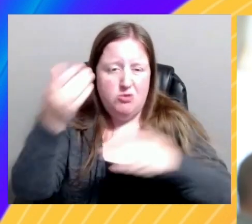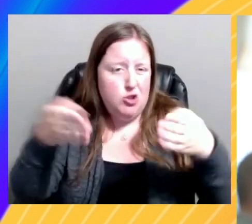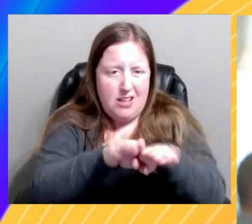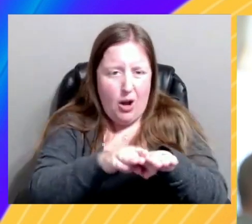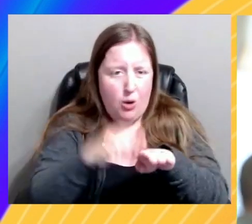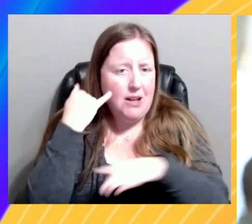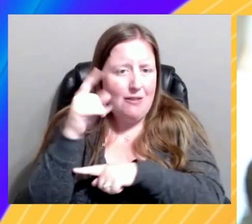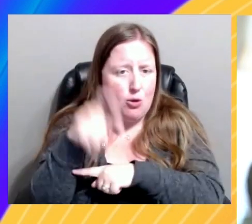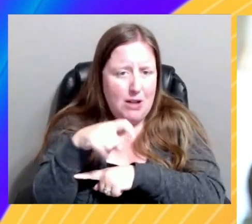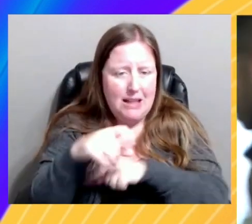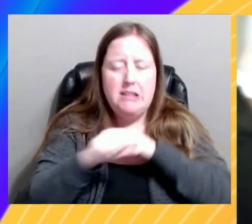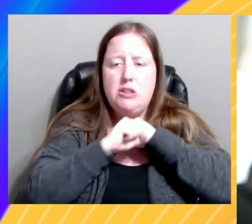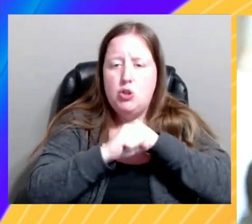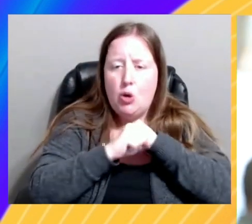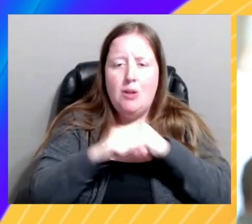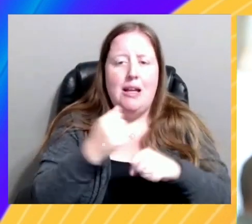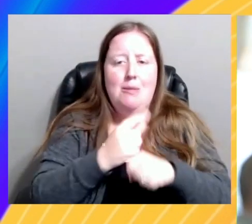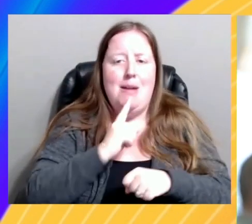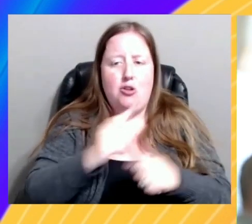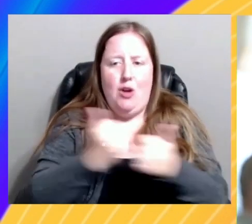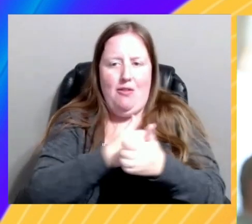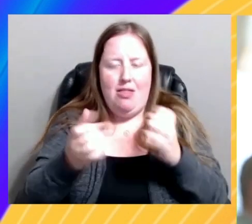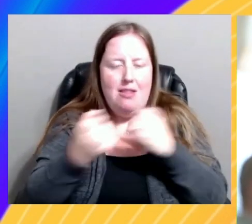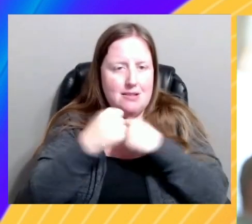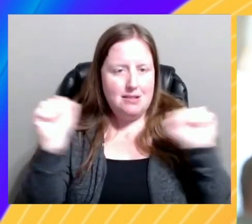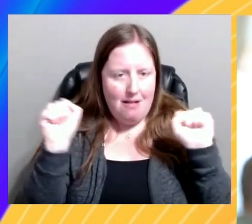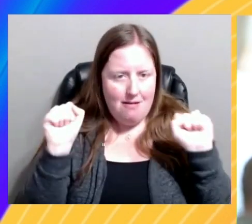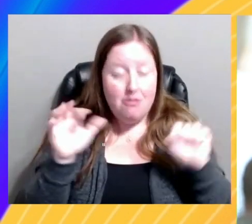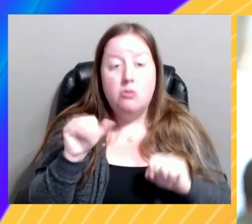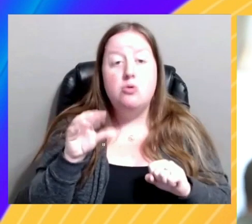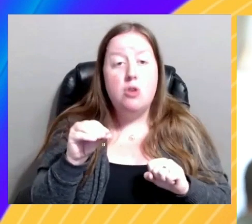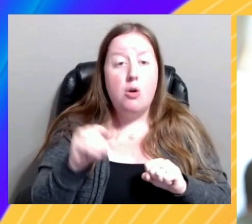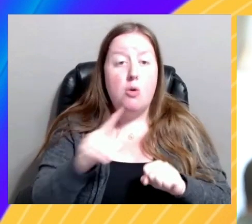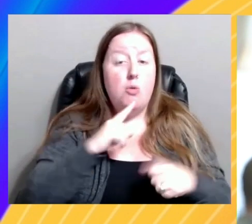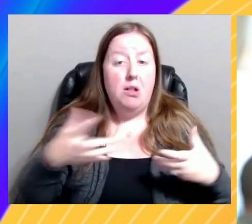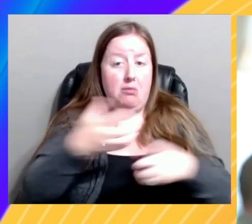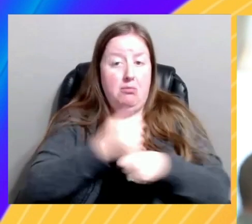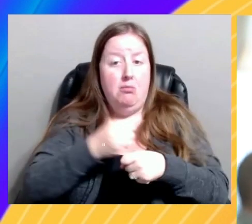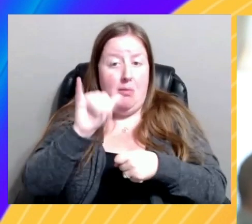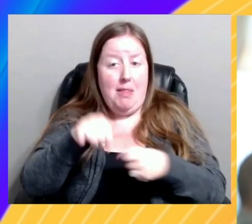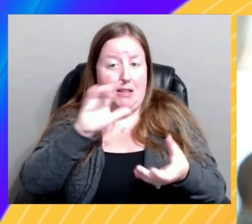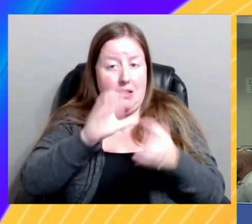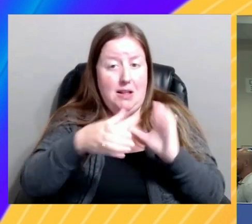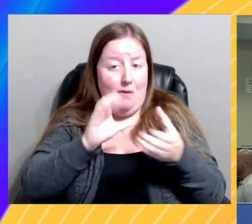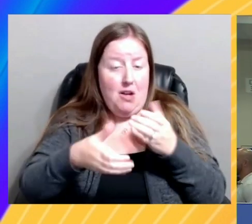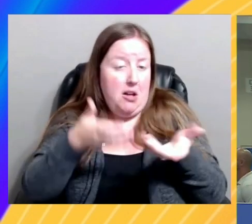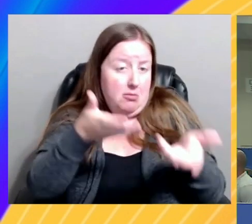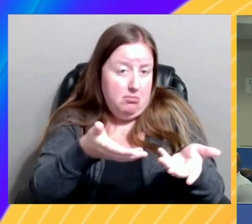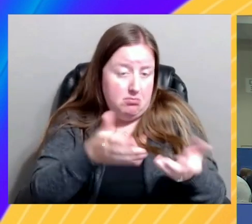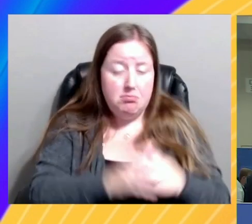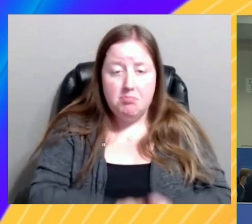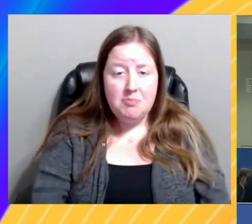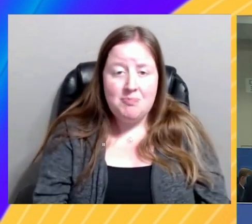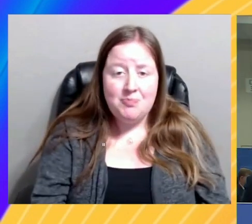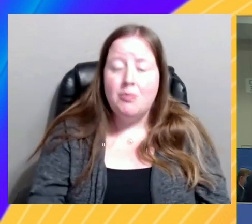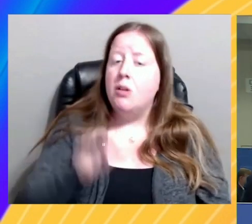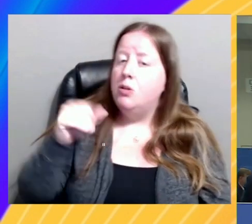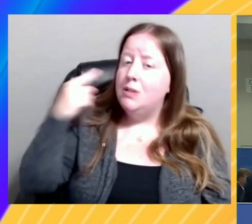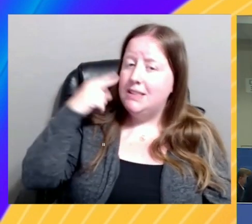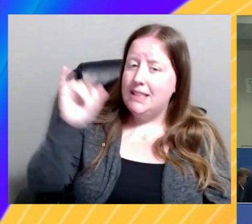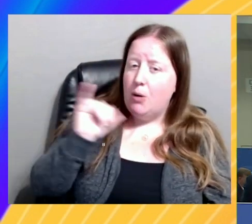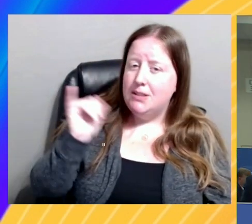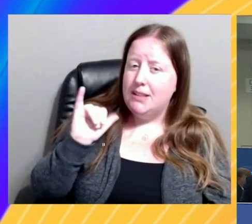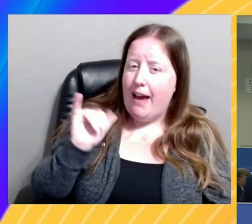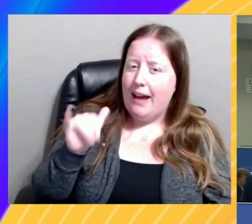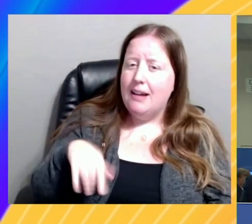keep everything secure. So in a nutshell, that's what AWS Config is and what it does. So it sounds like it's kind of a proactive